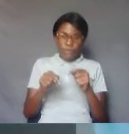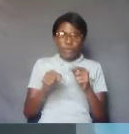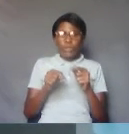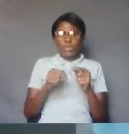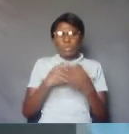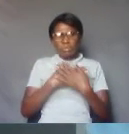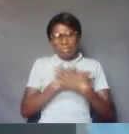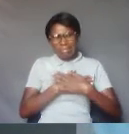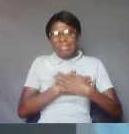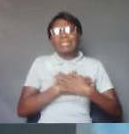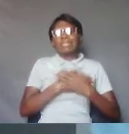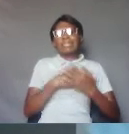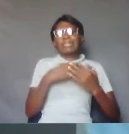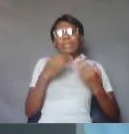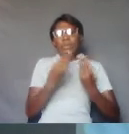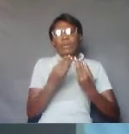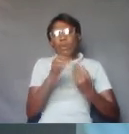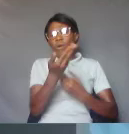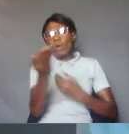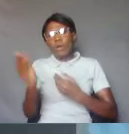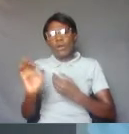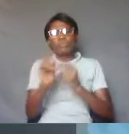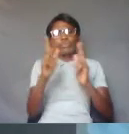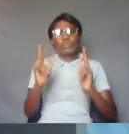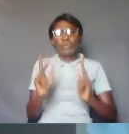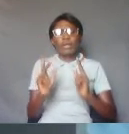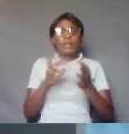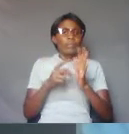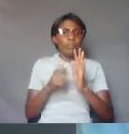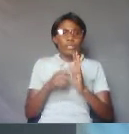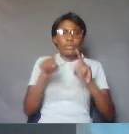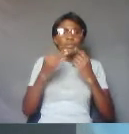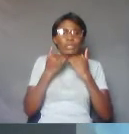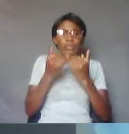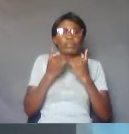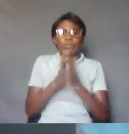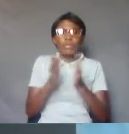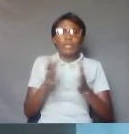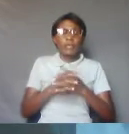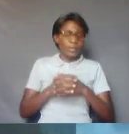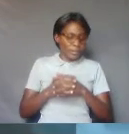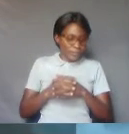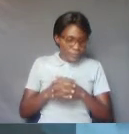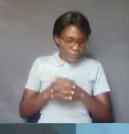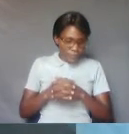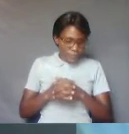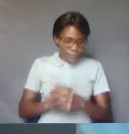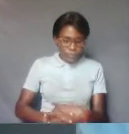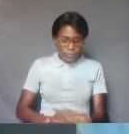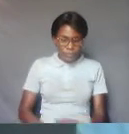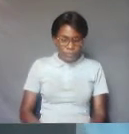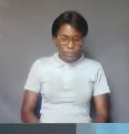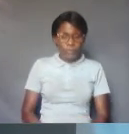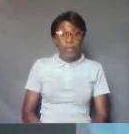solidarity between experience and biblical texts is really, really important. And